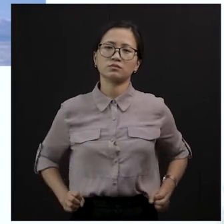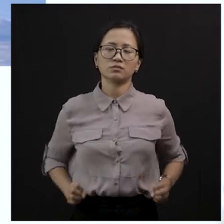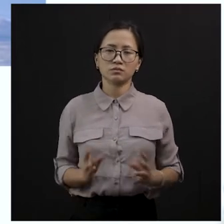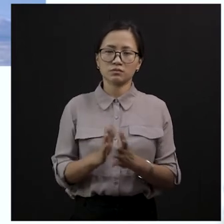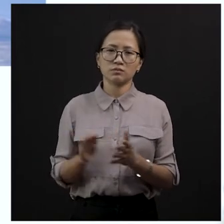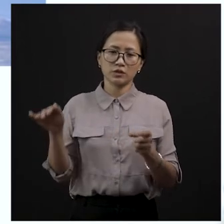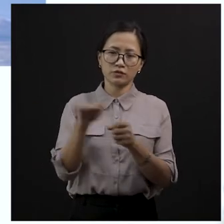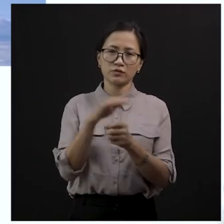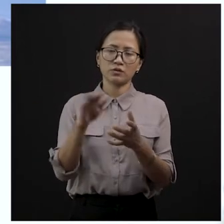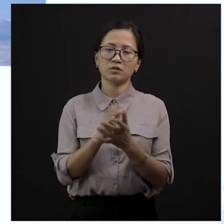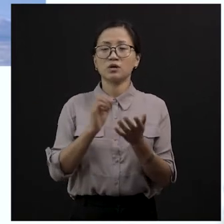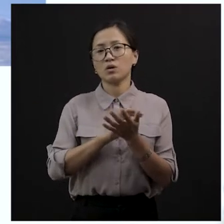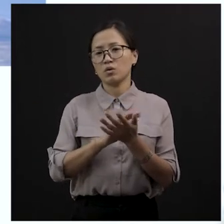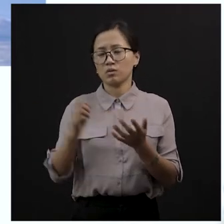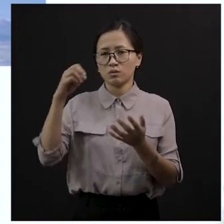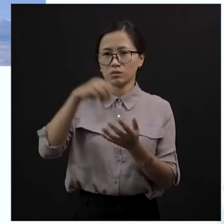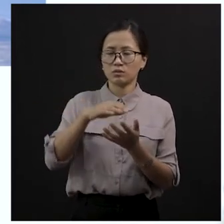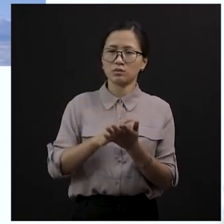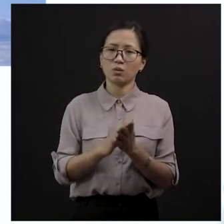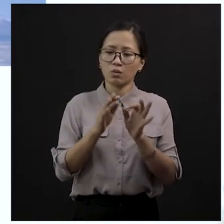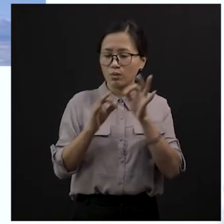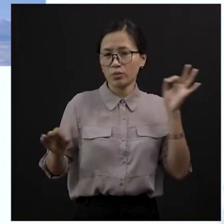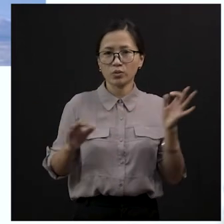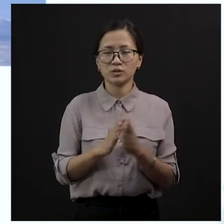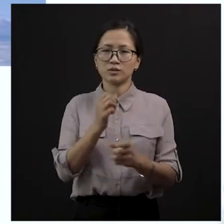started filling hot air, okay, hot gas.